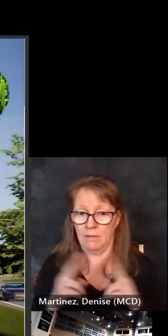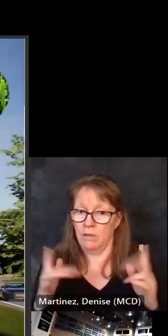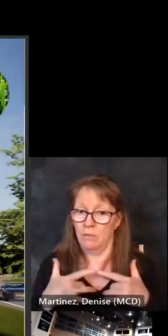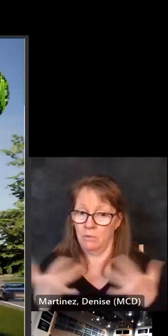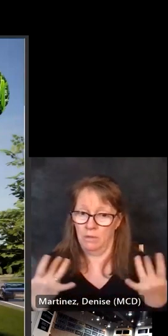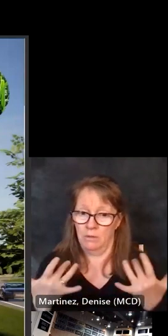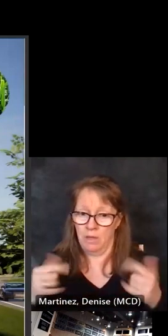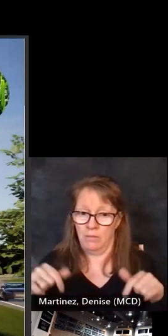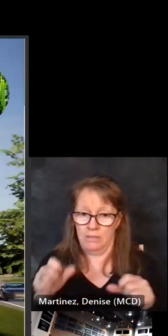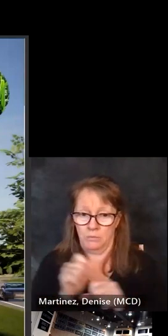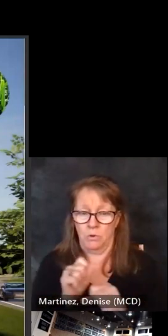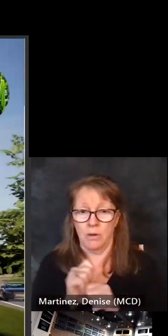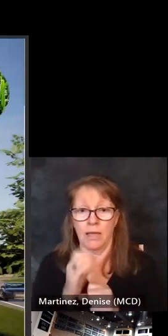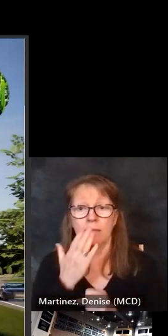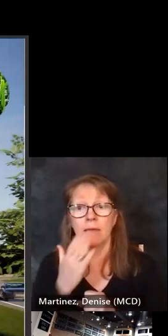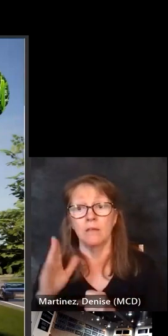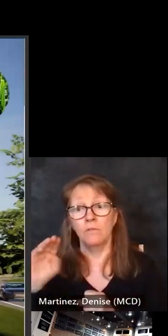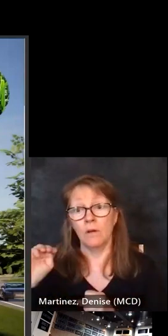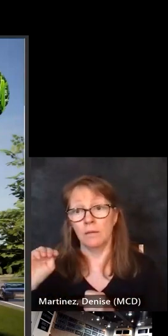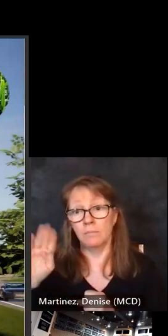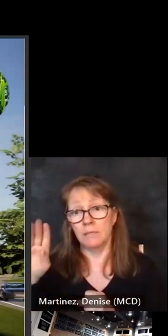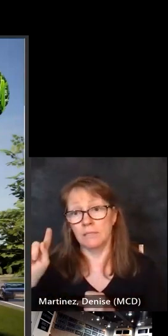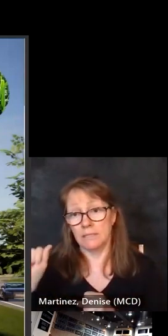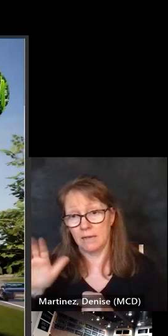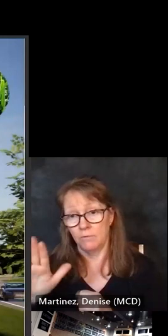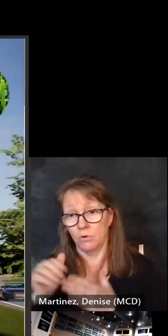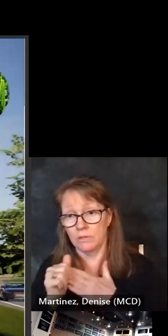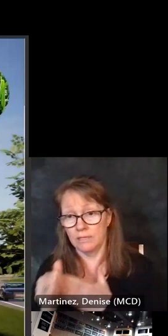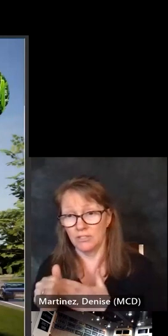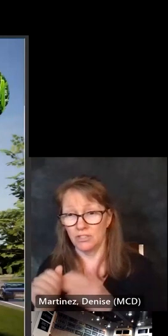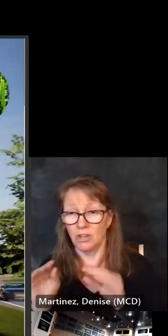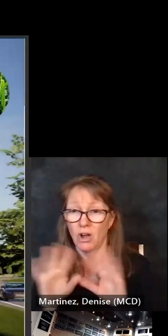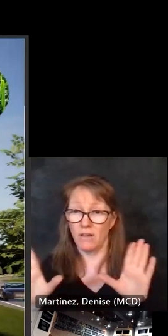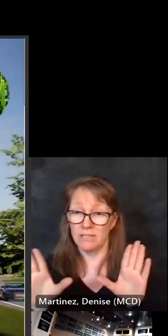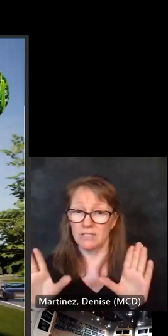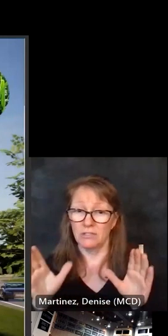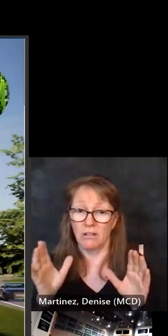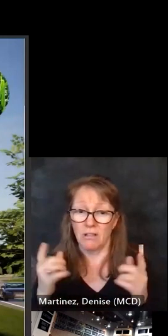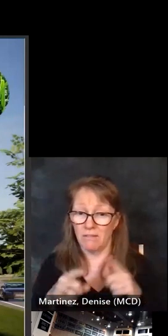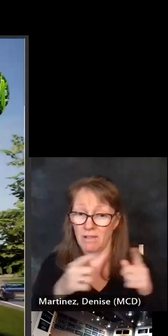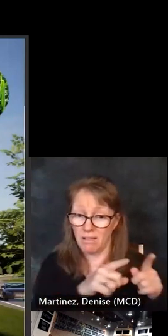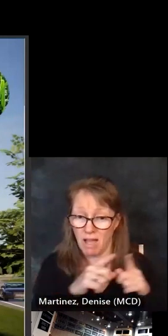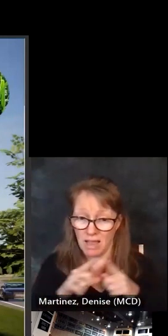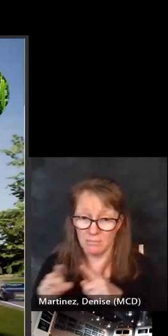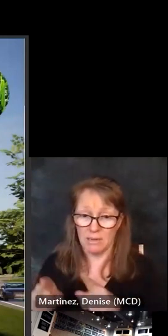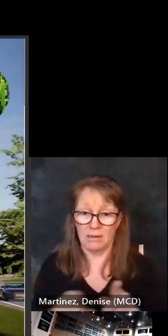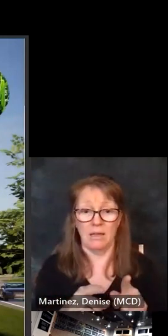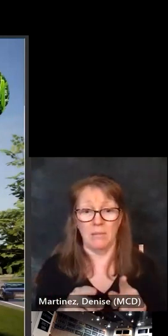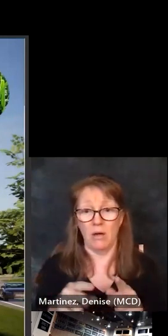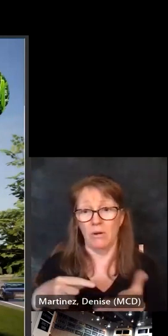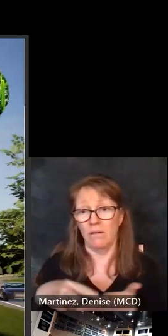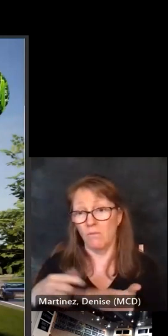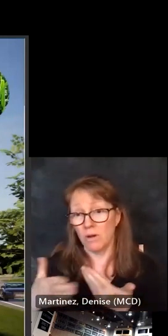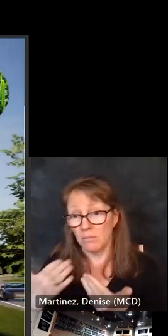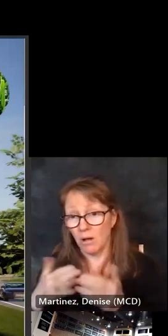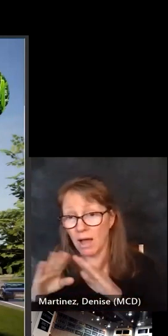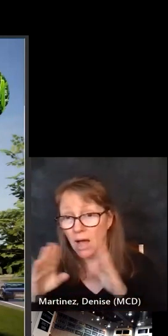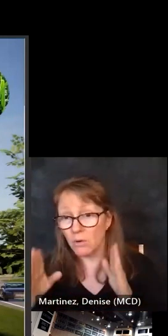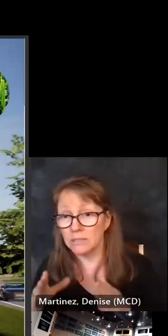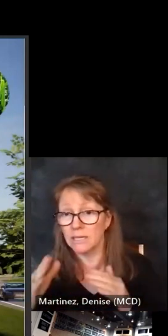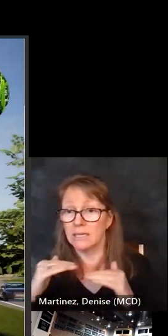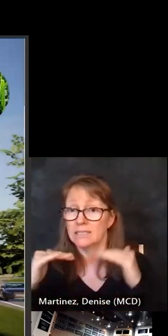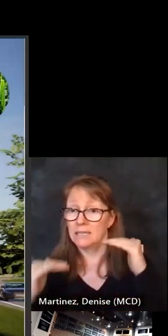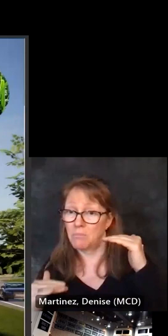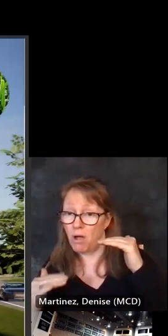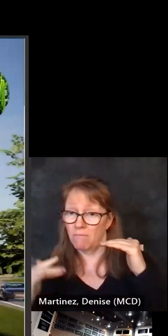the MBTA for your leadership on this project. Obviously, there's a lot of alignment around things like decarbonization, affordable housing,